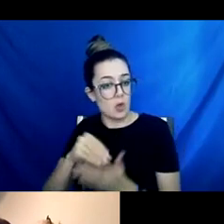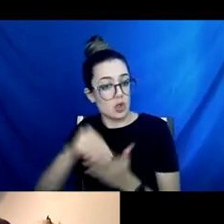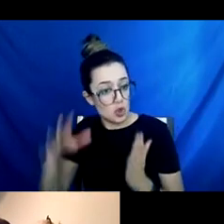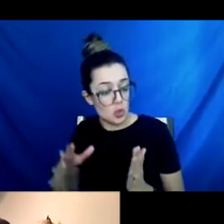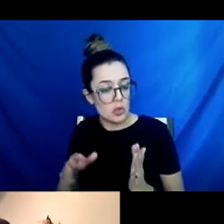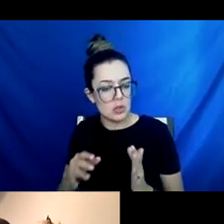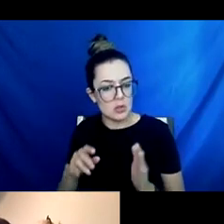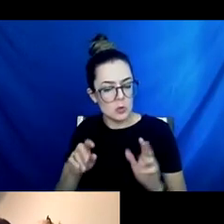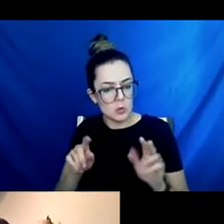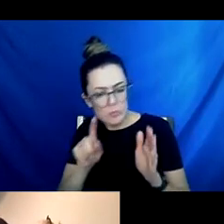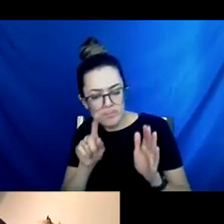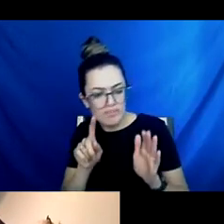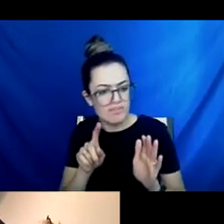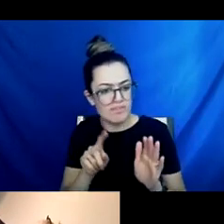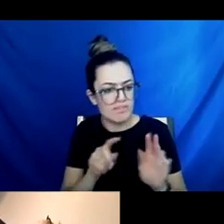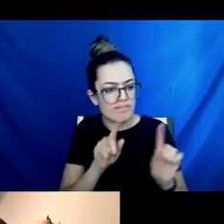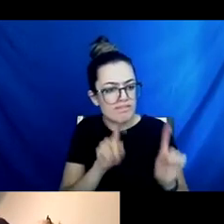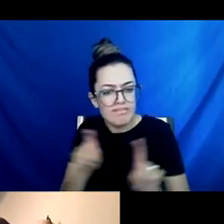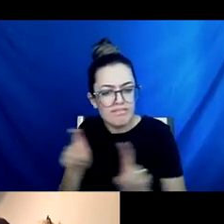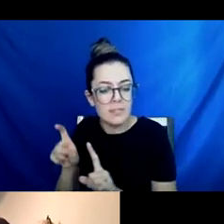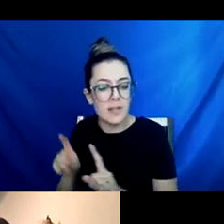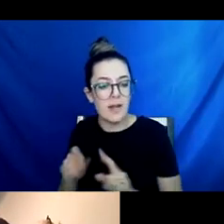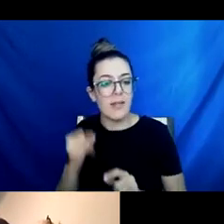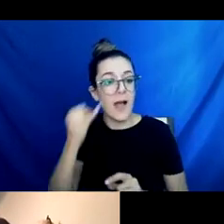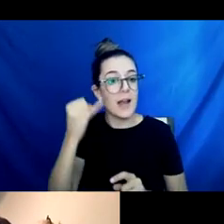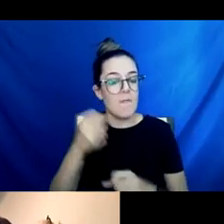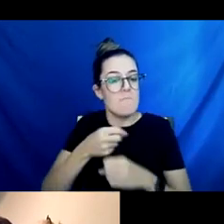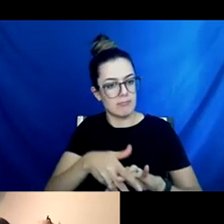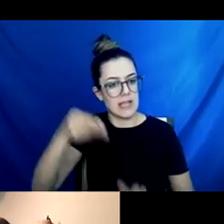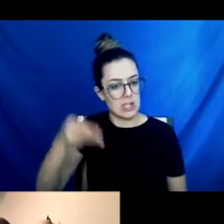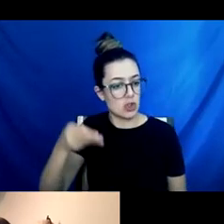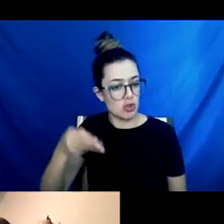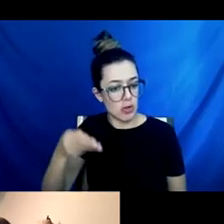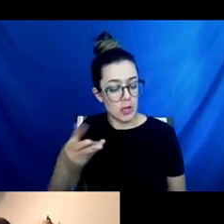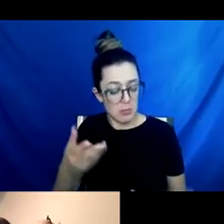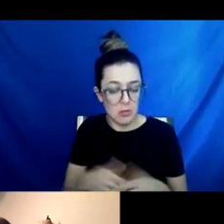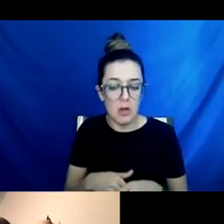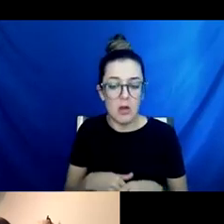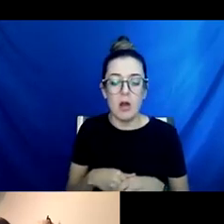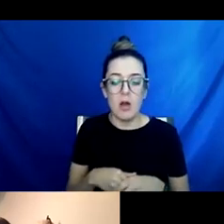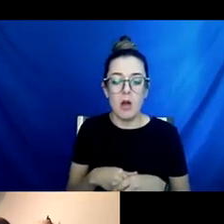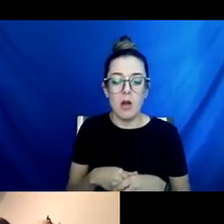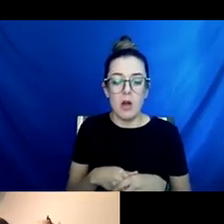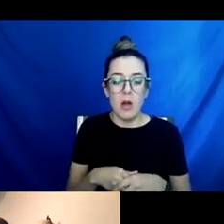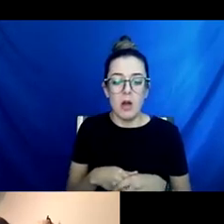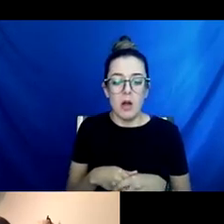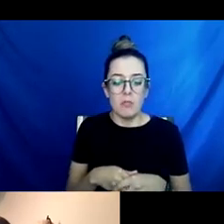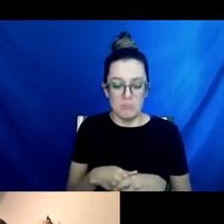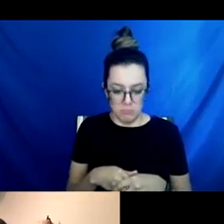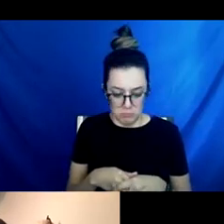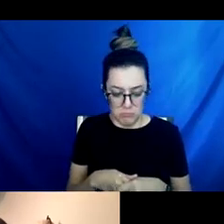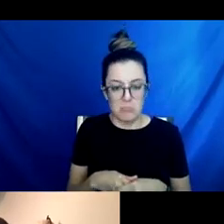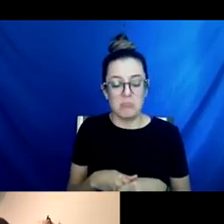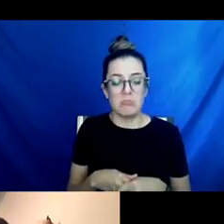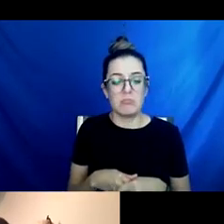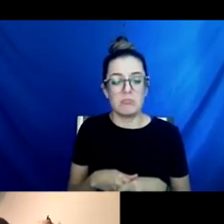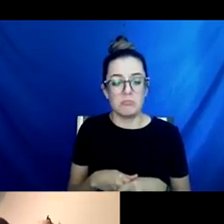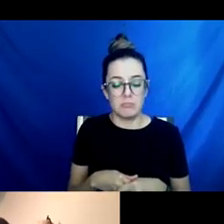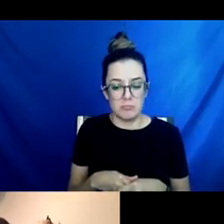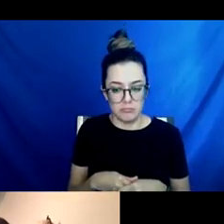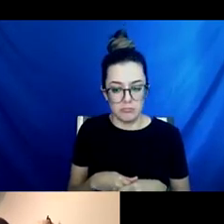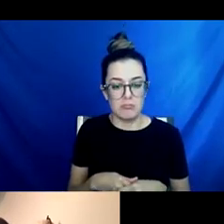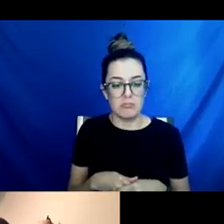well. But the most important thing I think about a fixer, especially when I was in Congo, was, and actually I was once at the Turkish